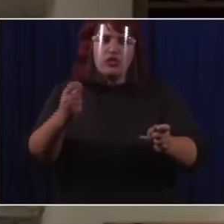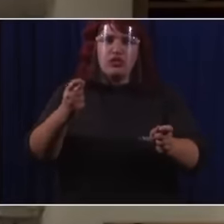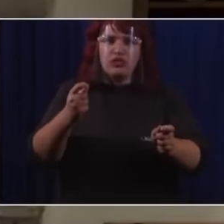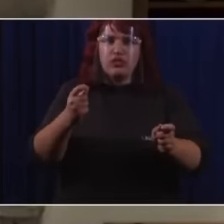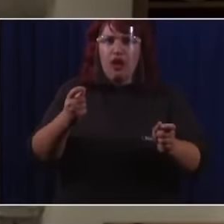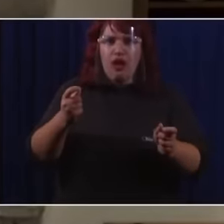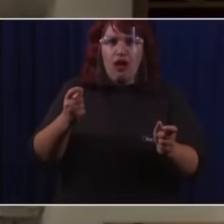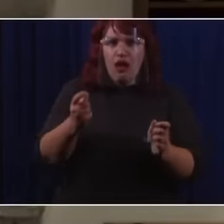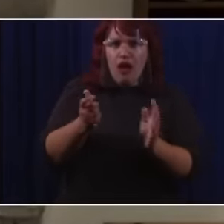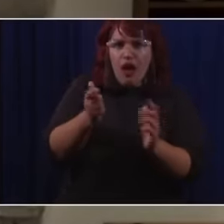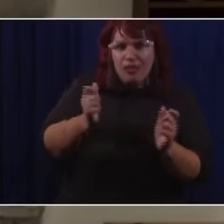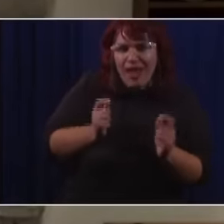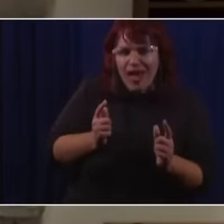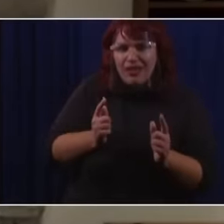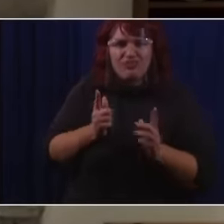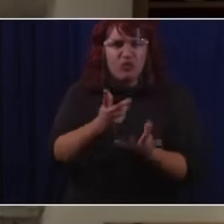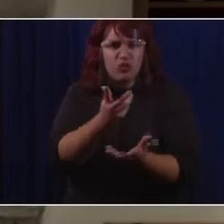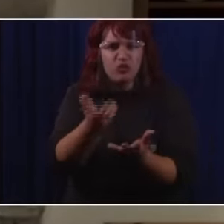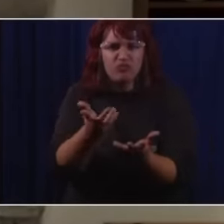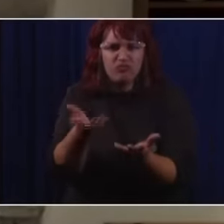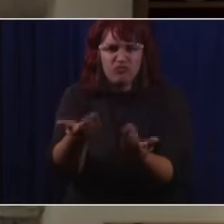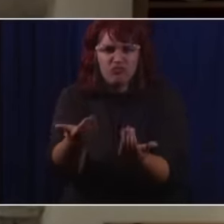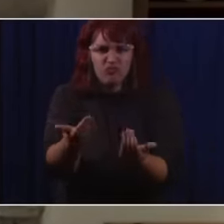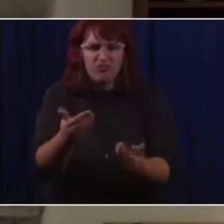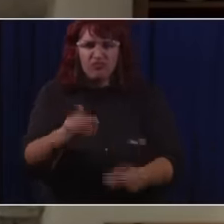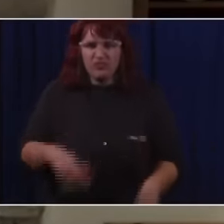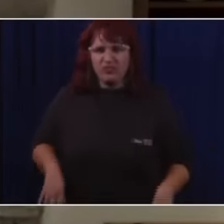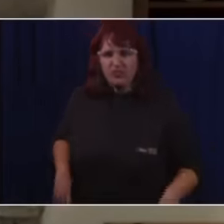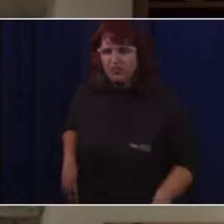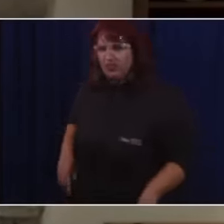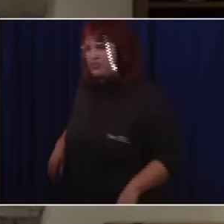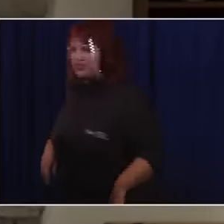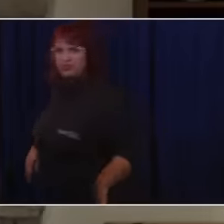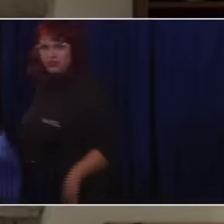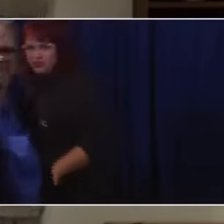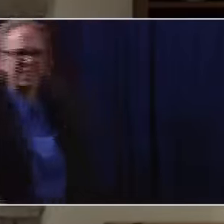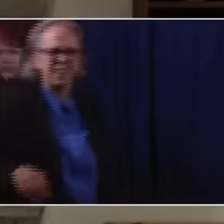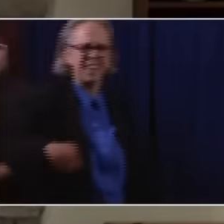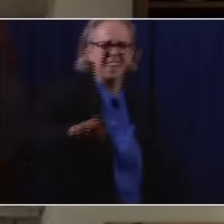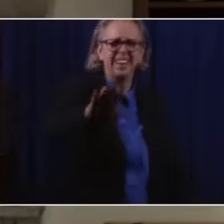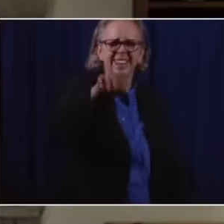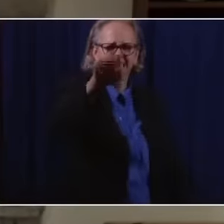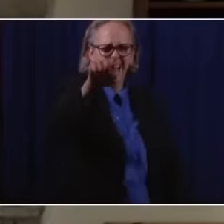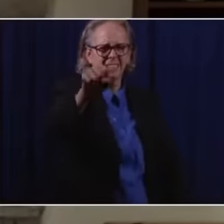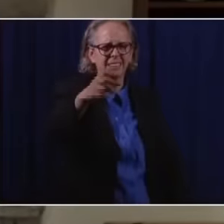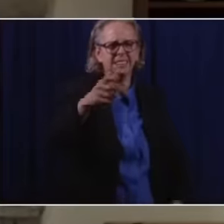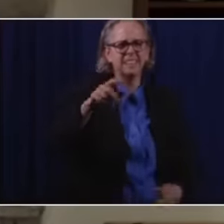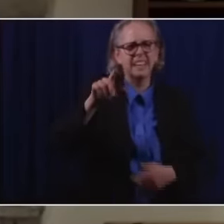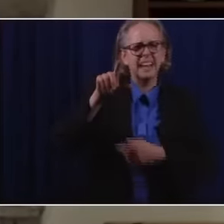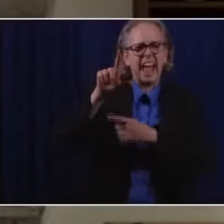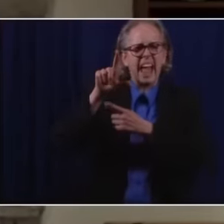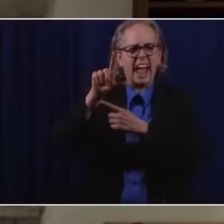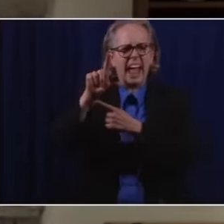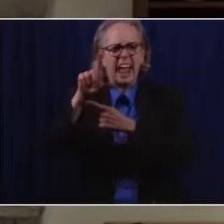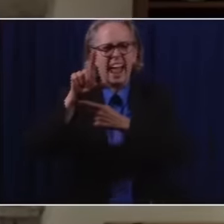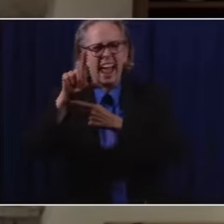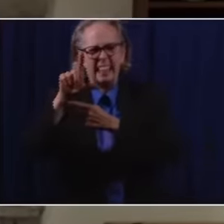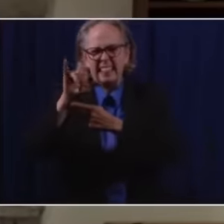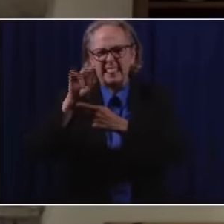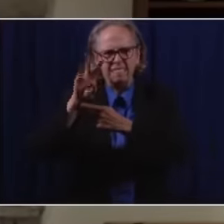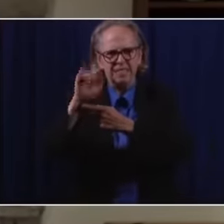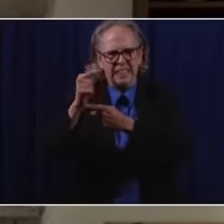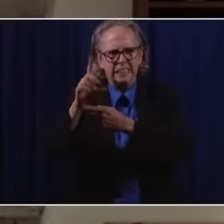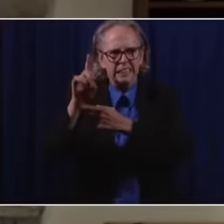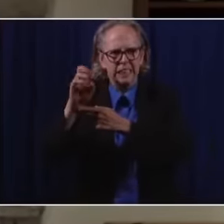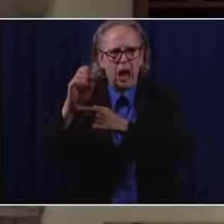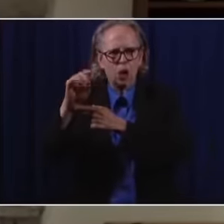living document might be a good way to describe it. It is, something the federal government wanted from